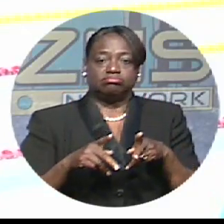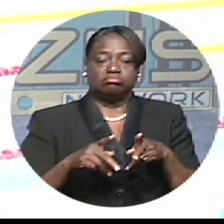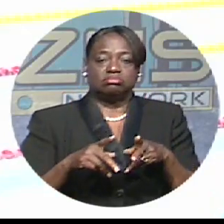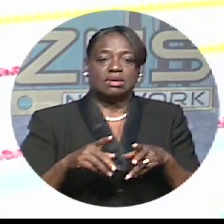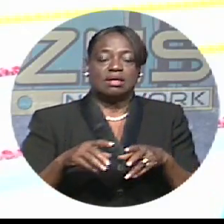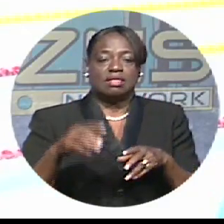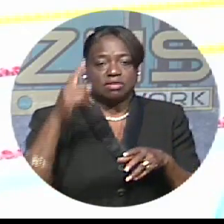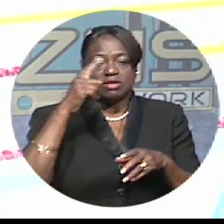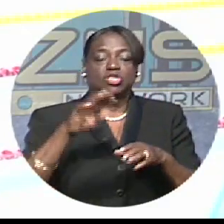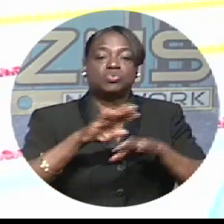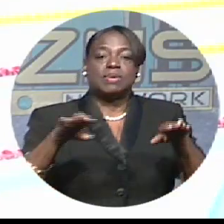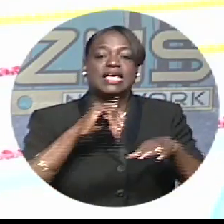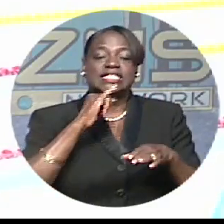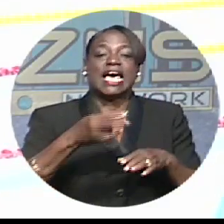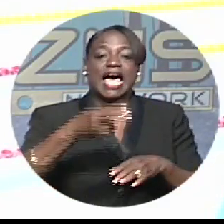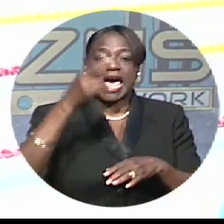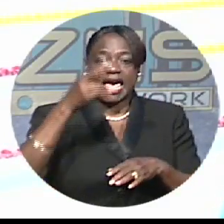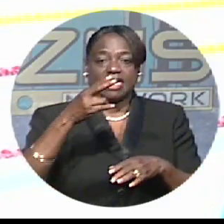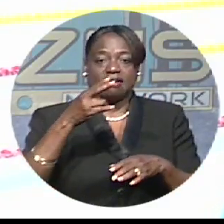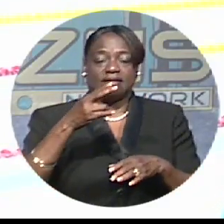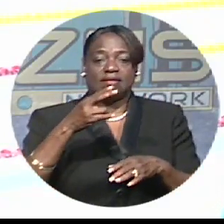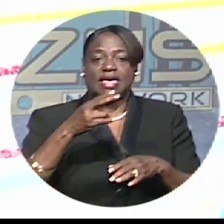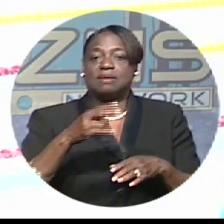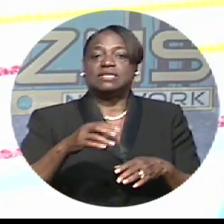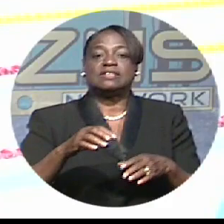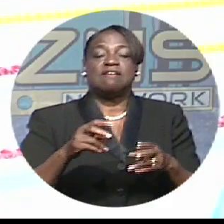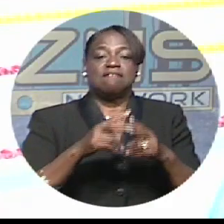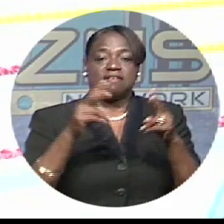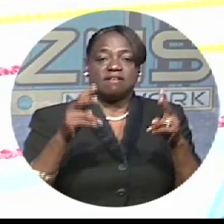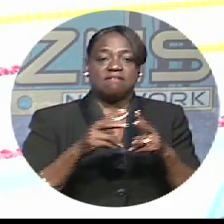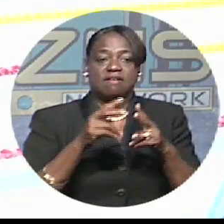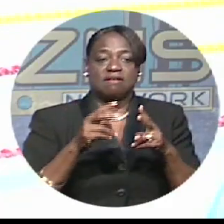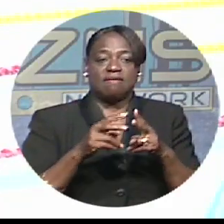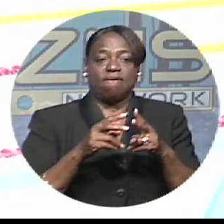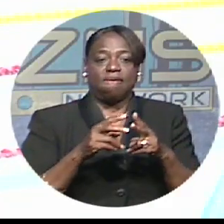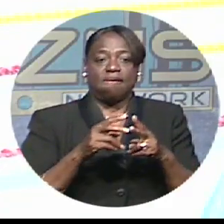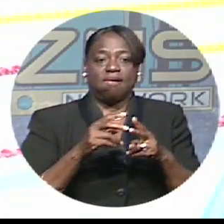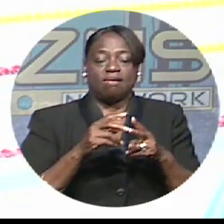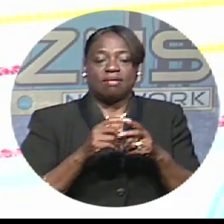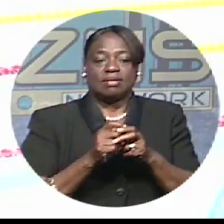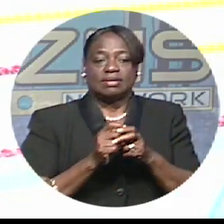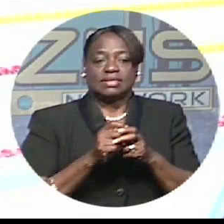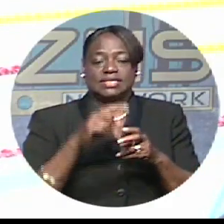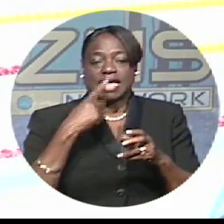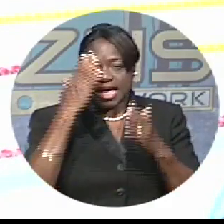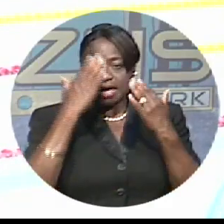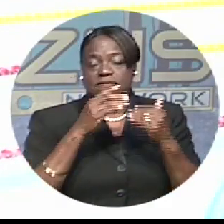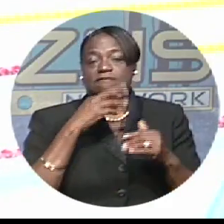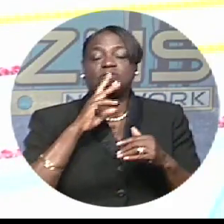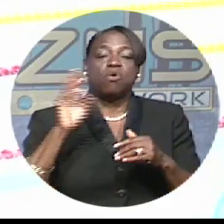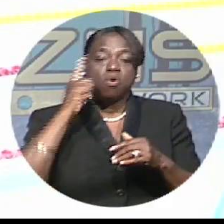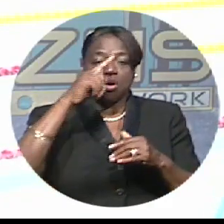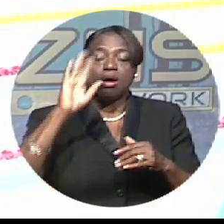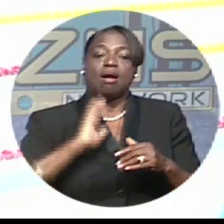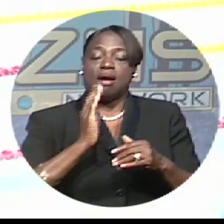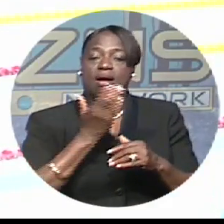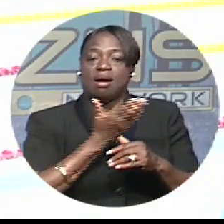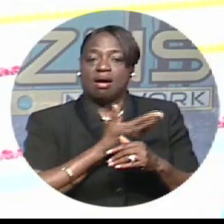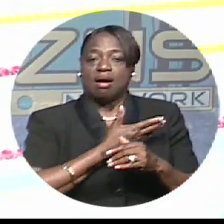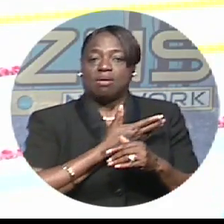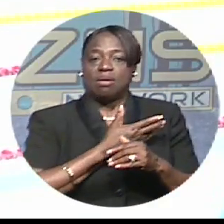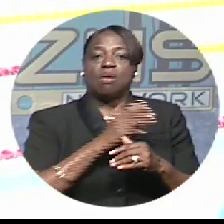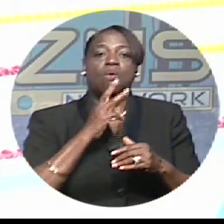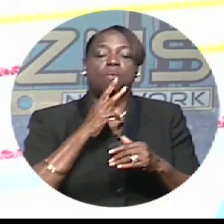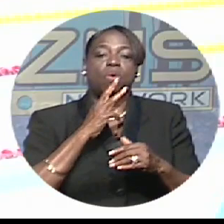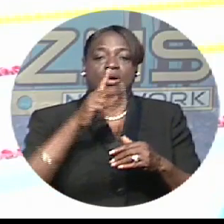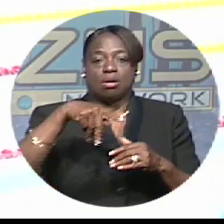priority. But unfortunately, it was very disappointing for our swimmers that they were unable to defend their second place finish last year in Aruba in water polo.